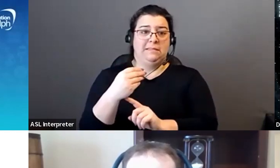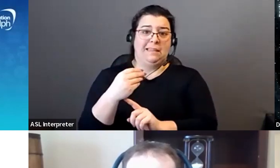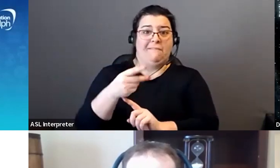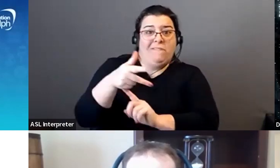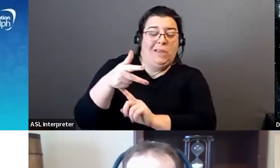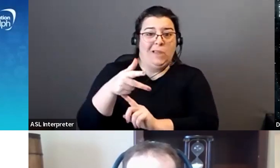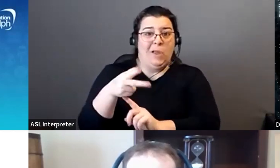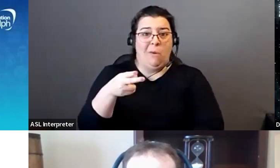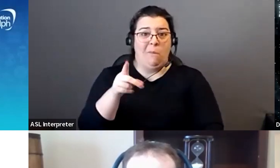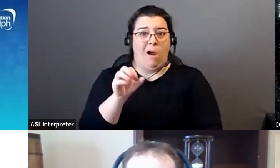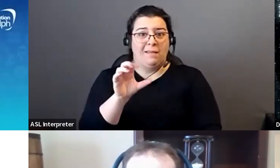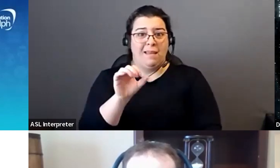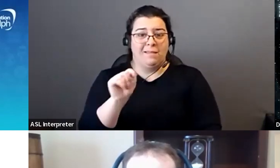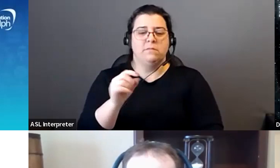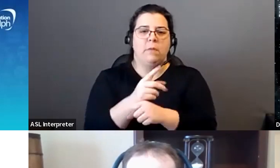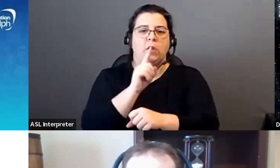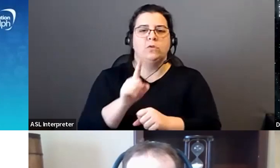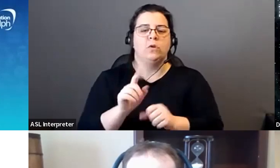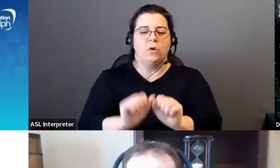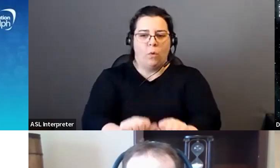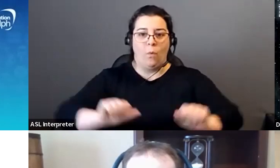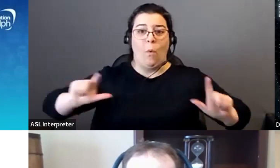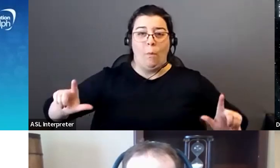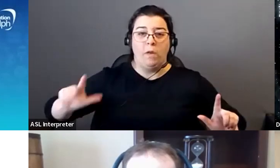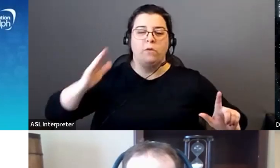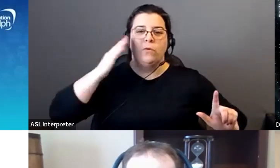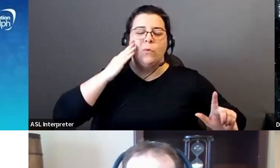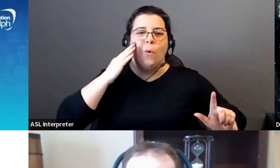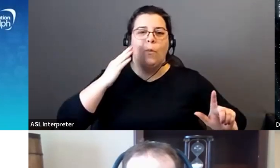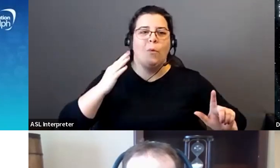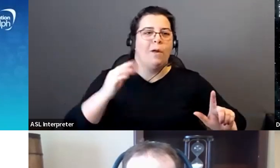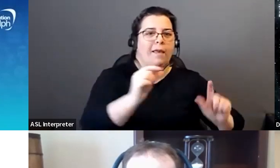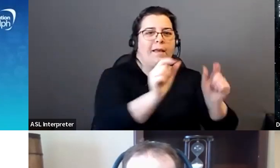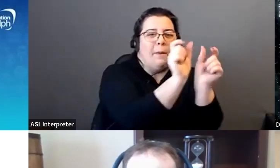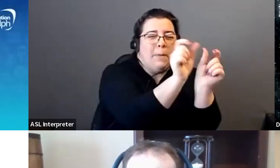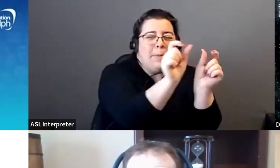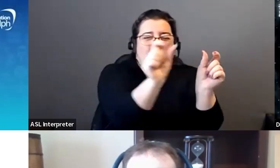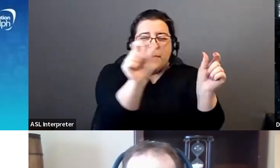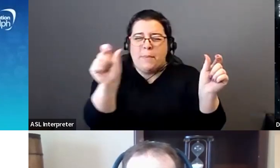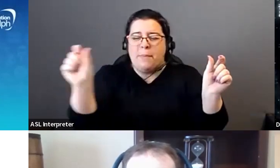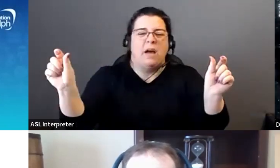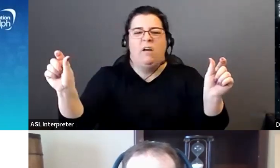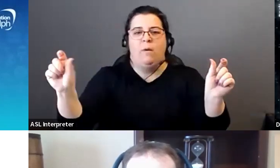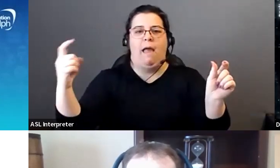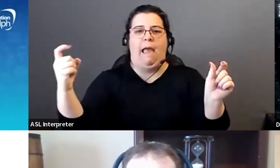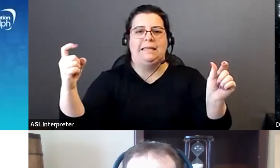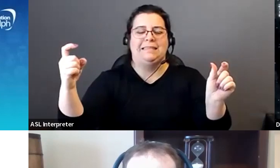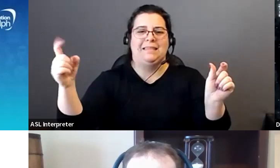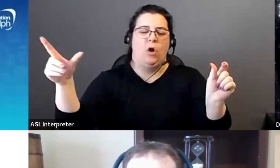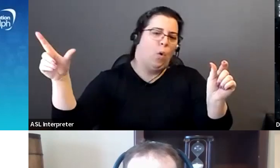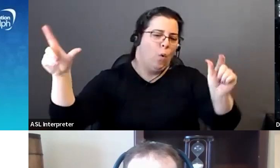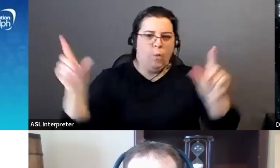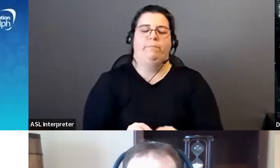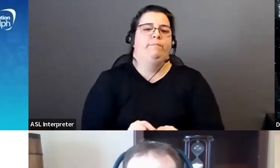bandwidth. Now, I haven't used Riverside in a bit. Is Riverside web-based or do you have to download it? It is web-based. So then I'm